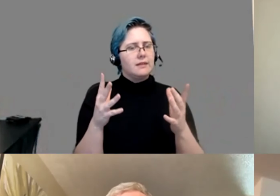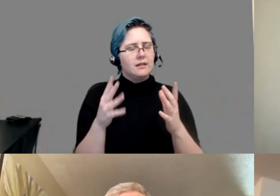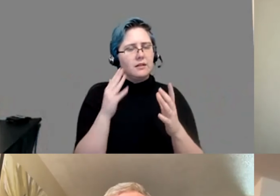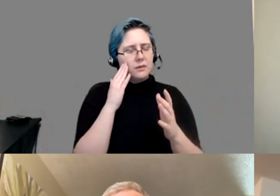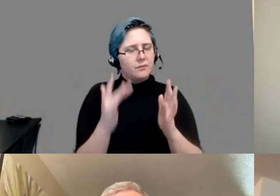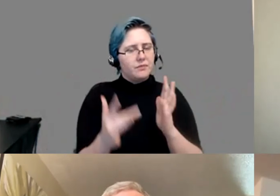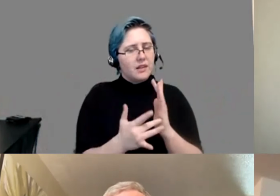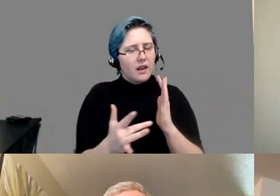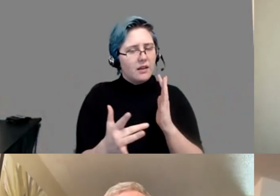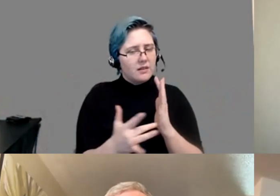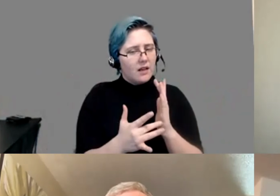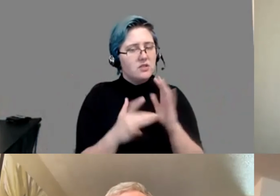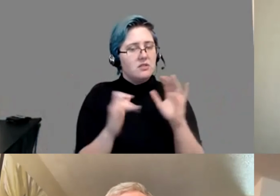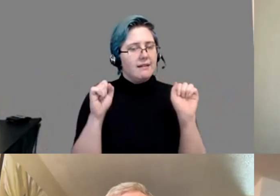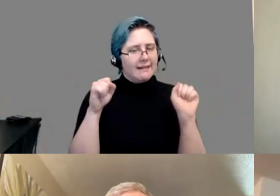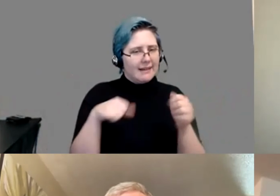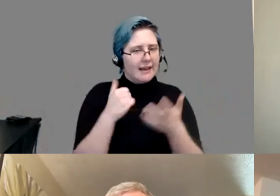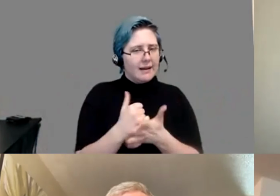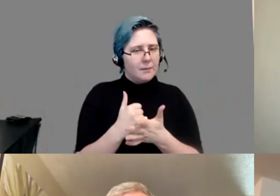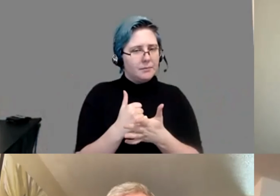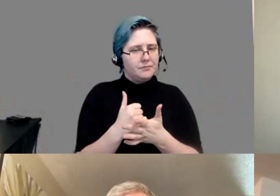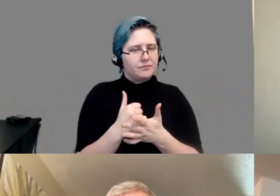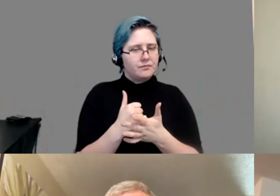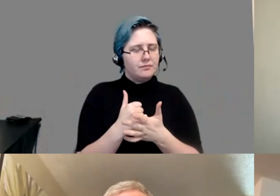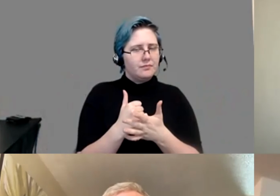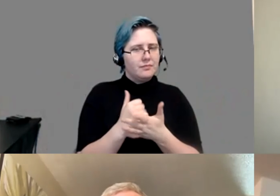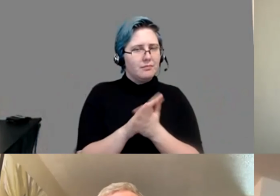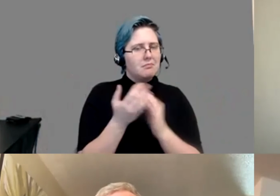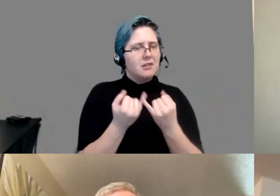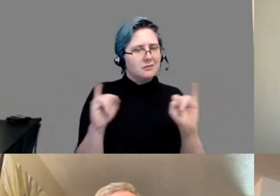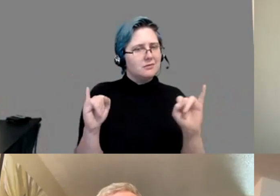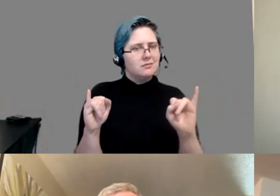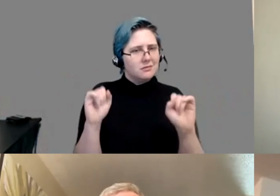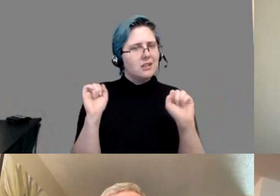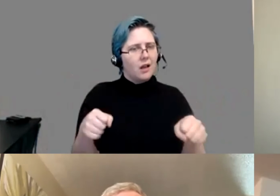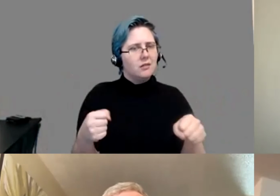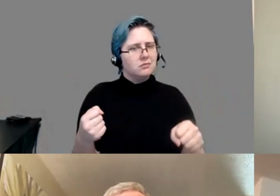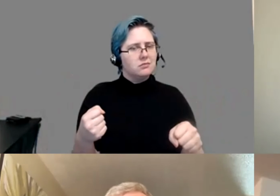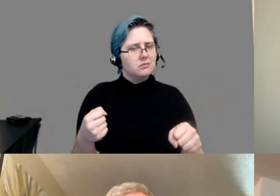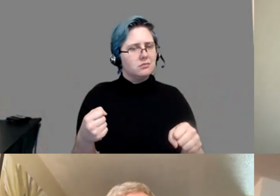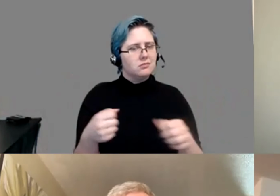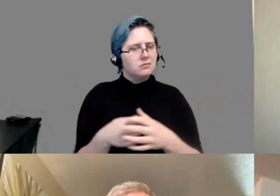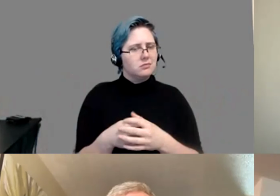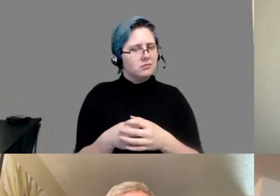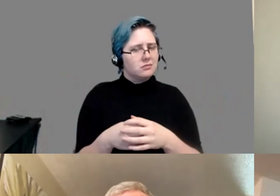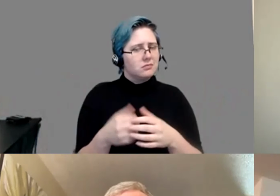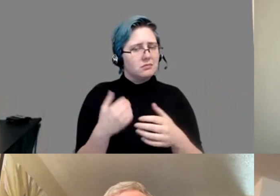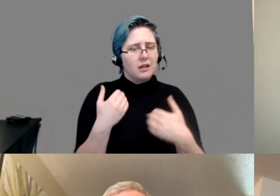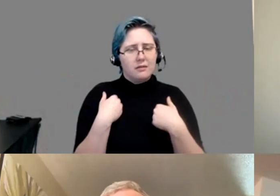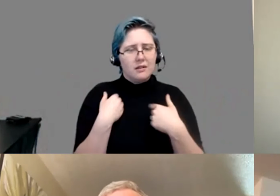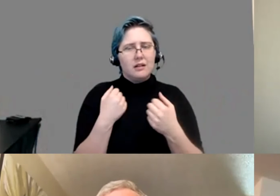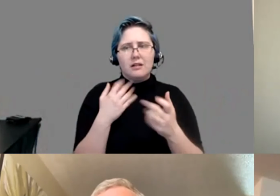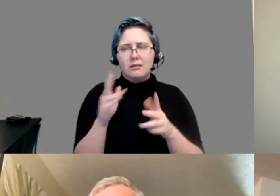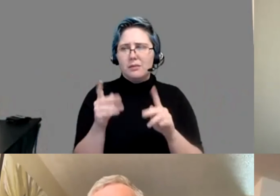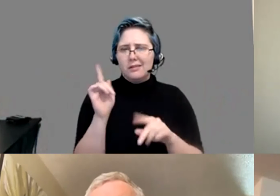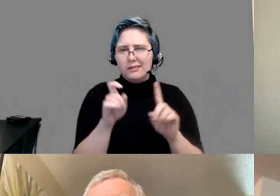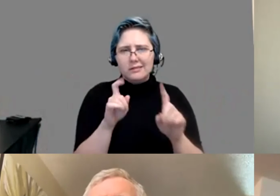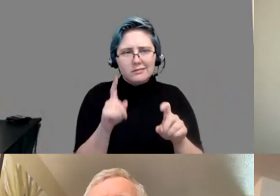technology can help be independent. Get a lot of folks ask the question,